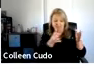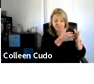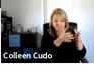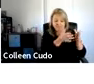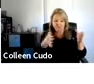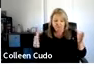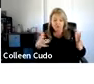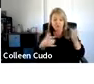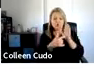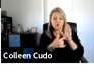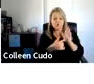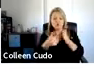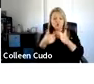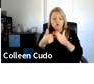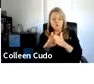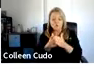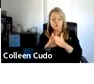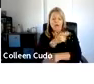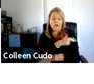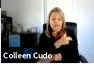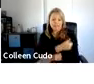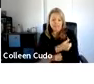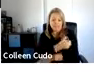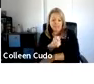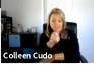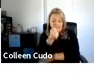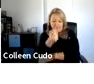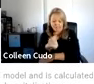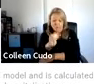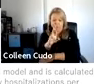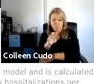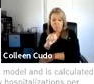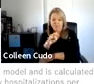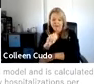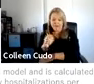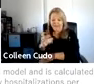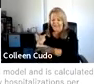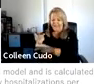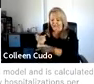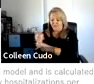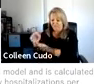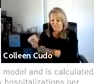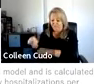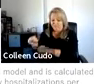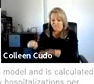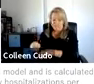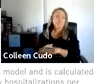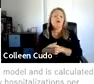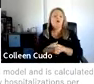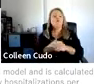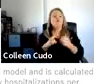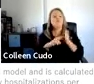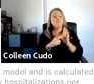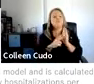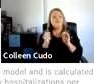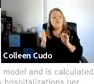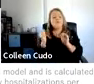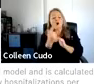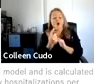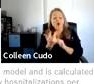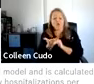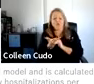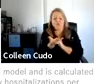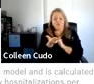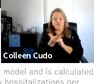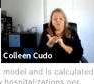new hospitalization rate and the COVID care capacity. And again, there's no overall indicator light, but these three